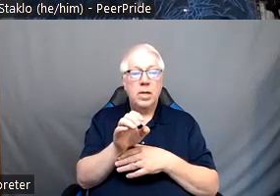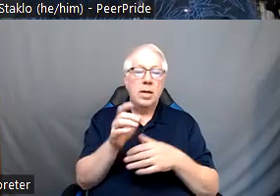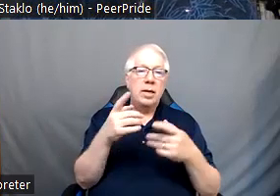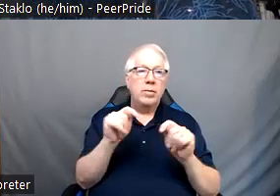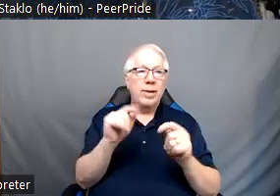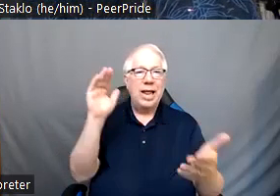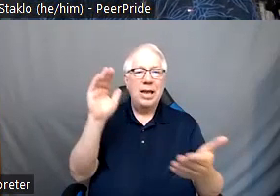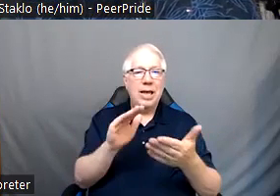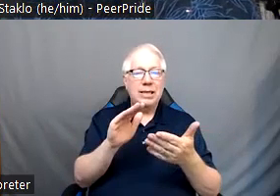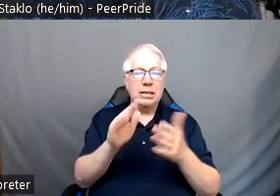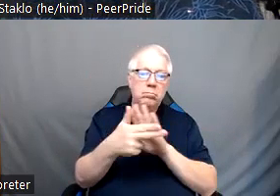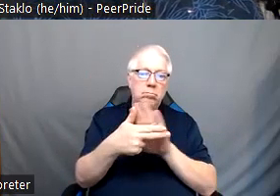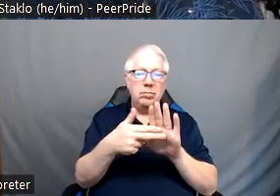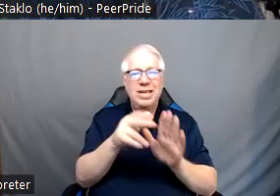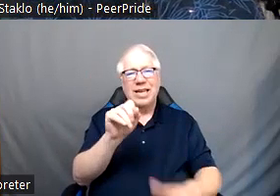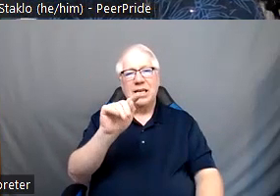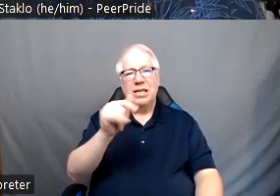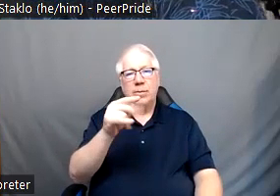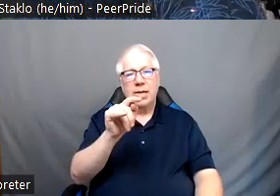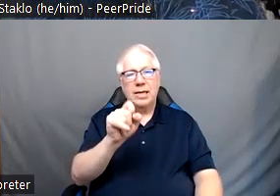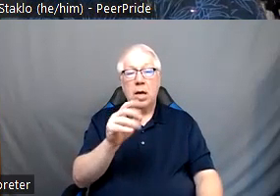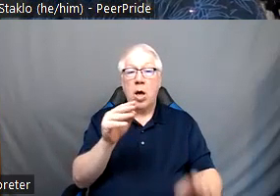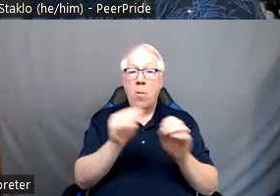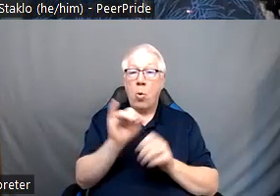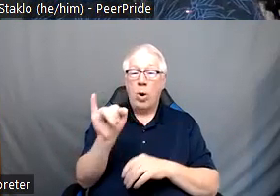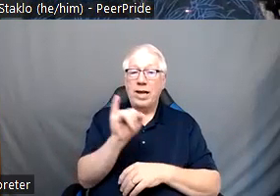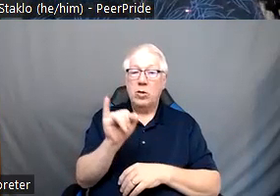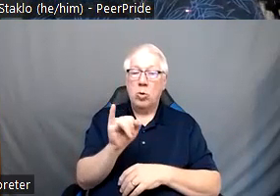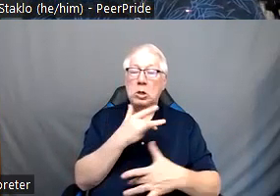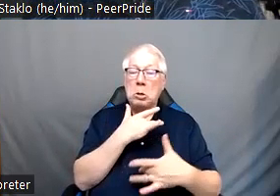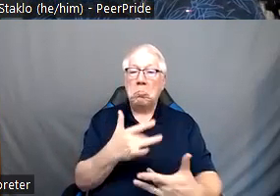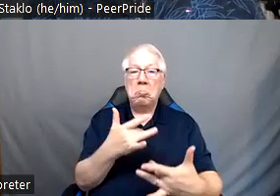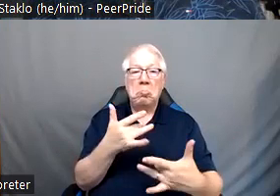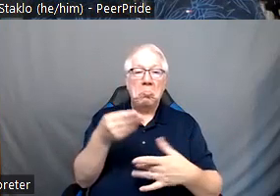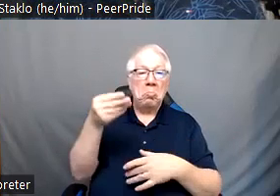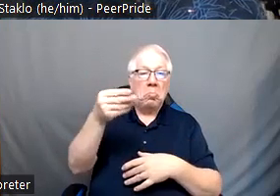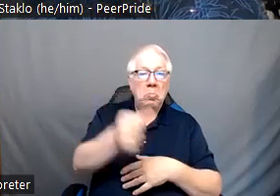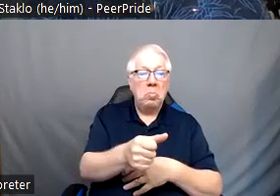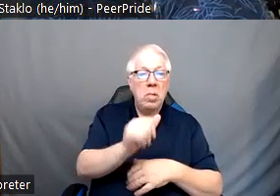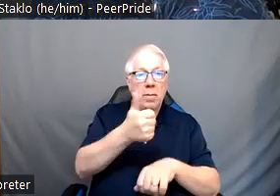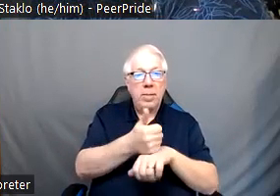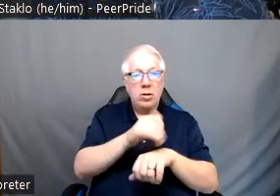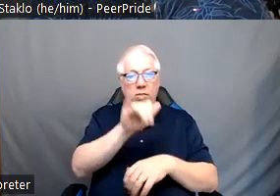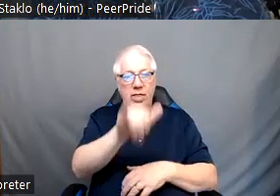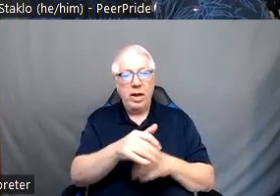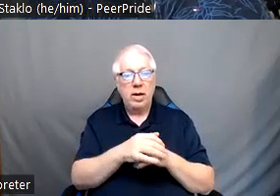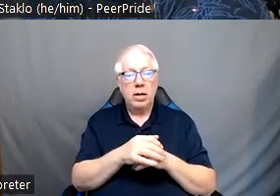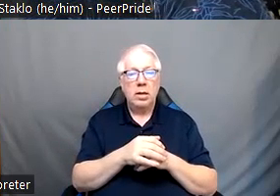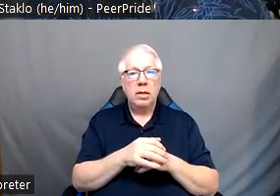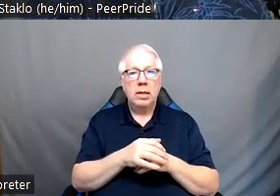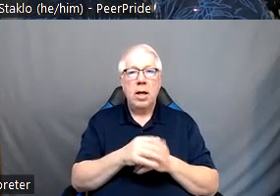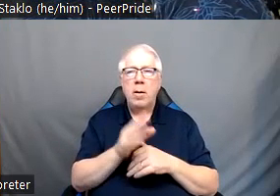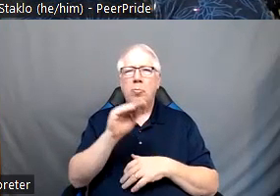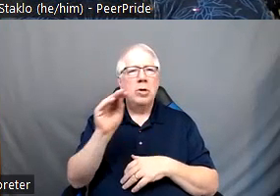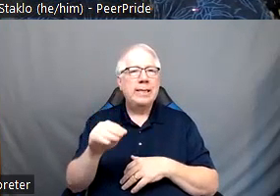less stigmatizing. More insurances are moving towards covering procedures based on that. I'm not sure what percentage or